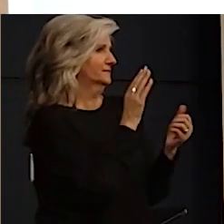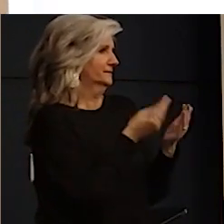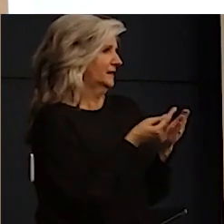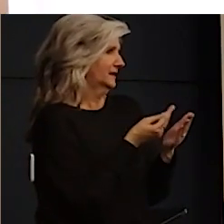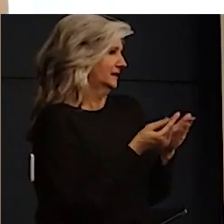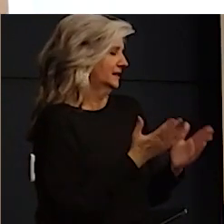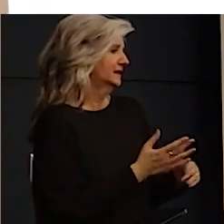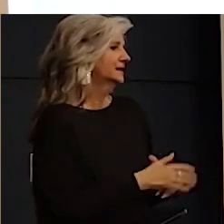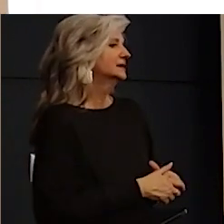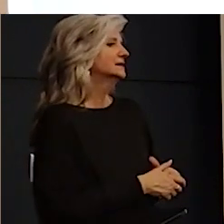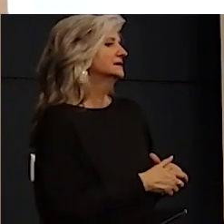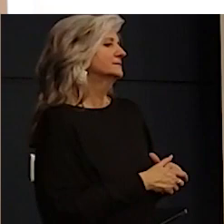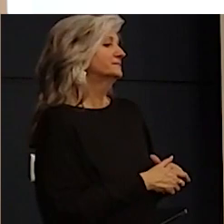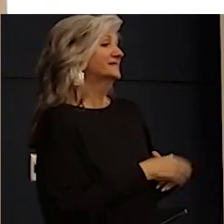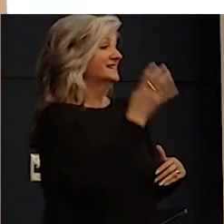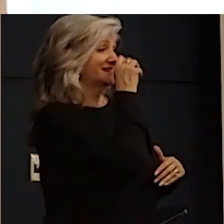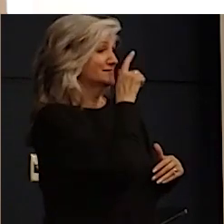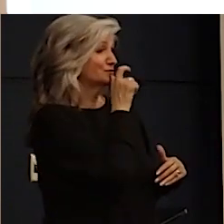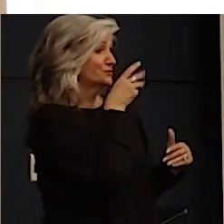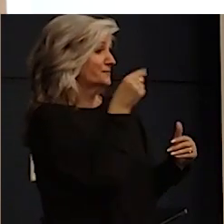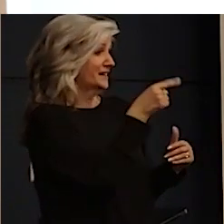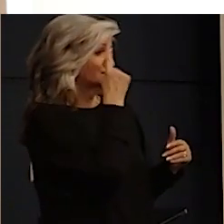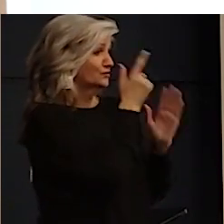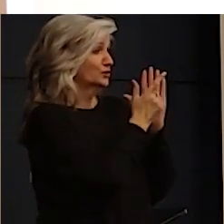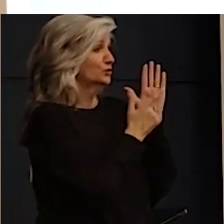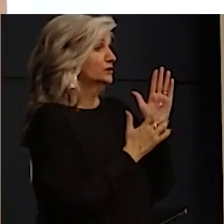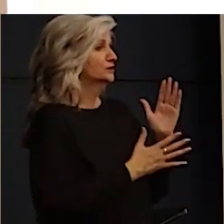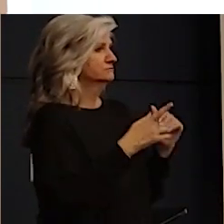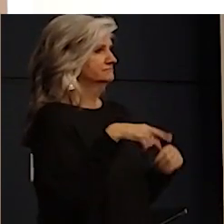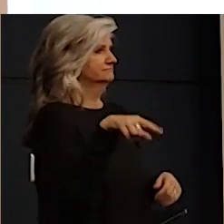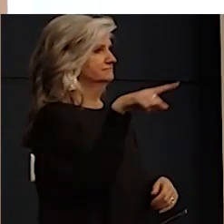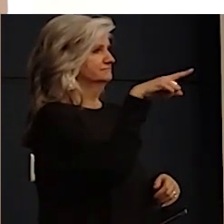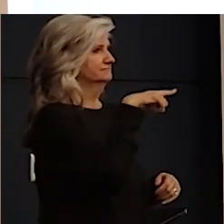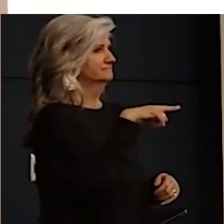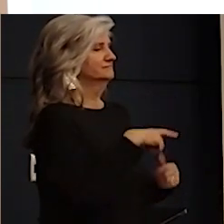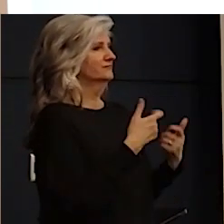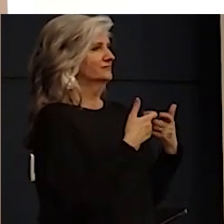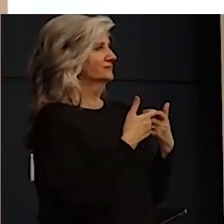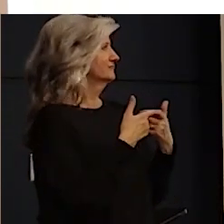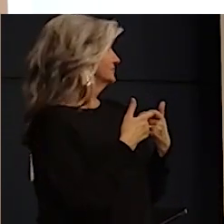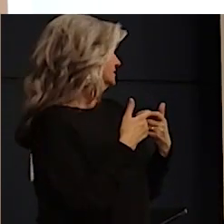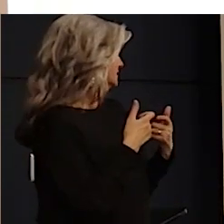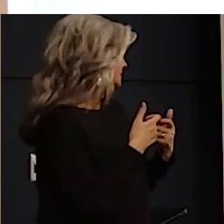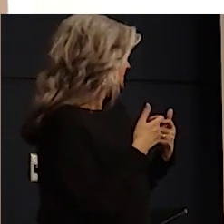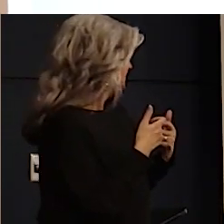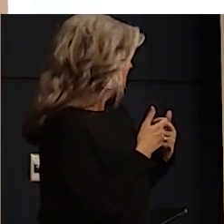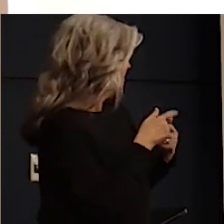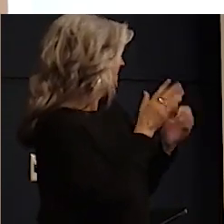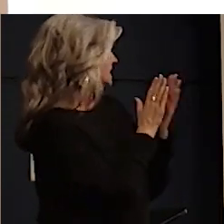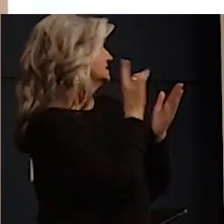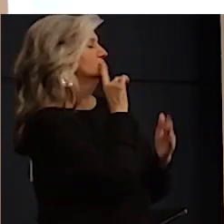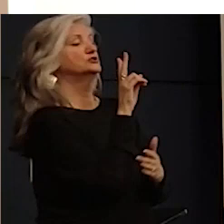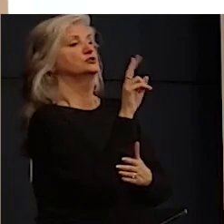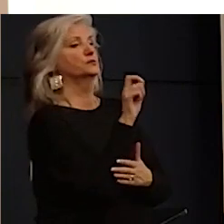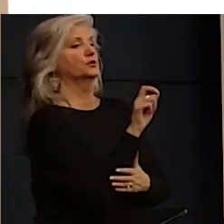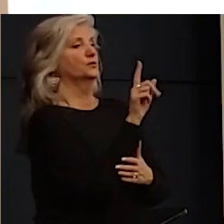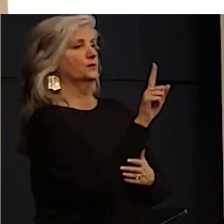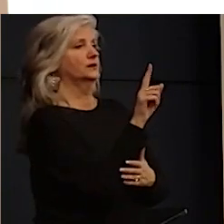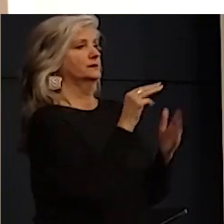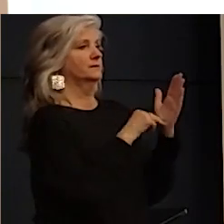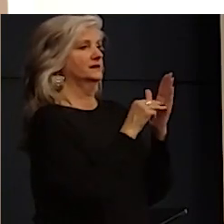lawyers and those experts? It's y'all. Utility asked for $2.1